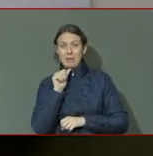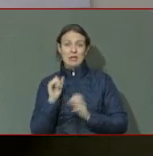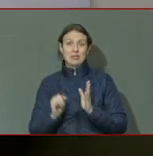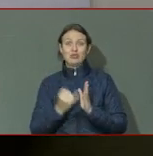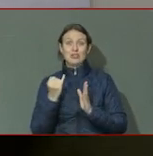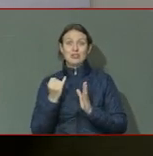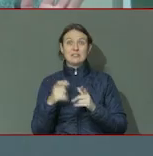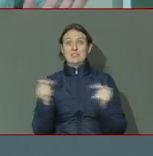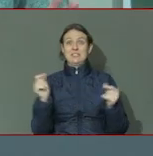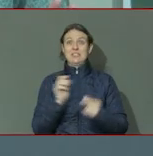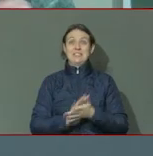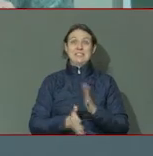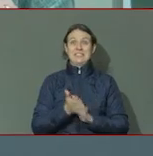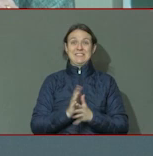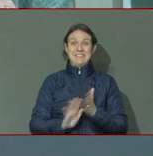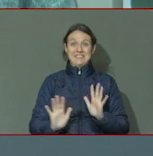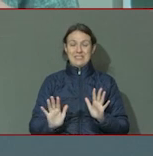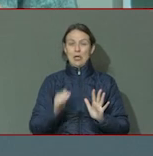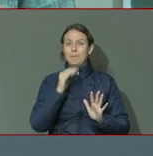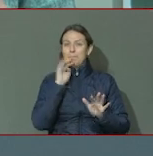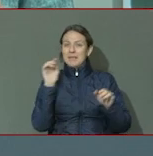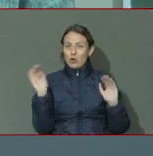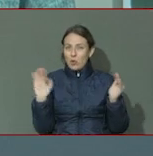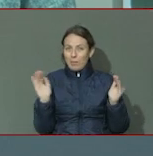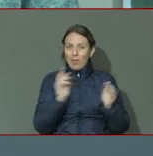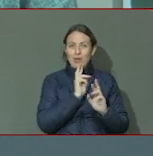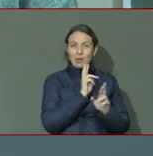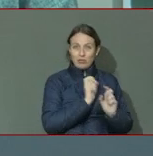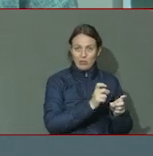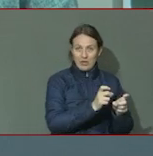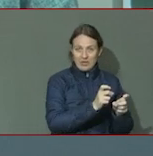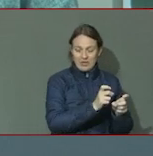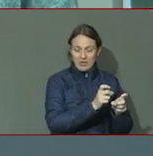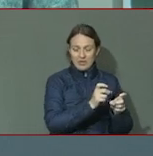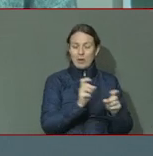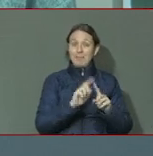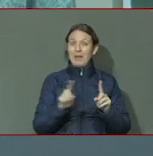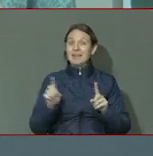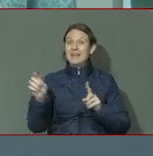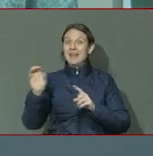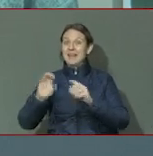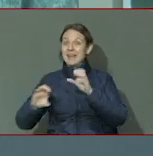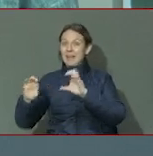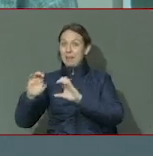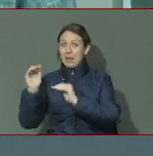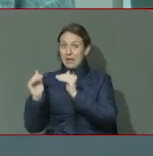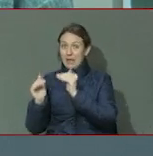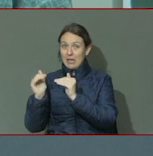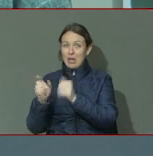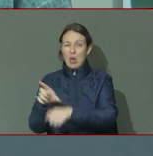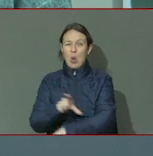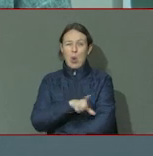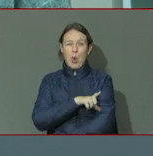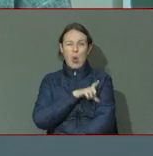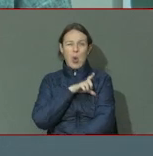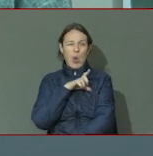it over and done with. That is reaction rate. If you want to do chemical equilibrium, it will take you longer to